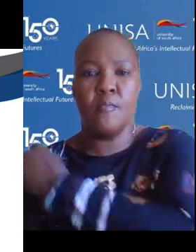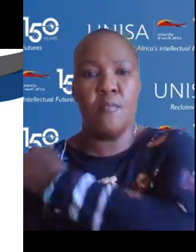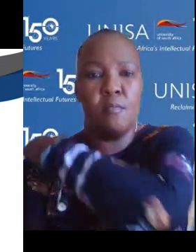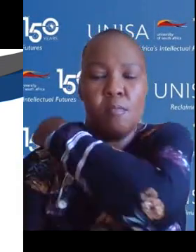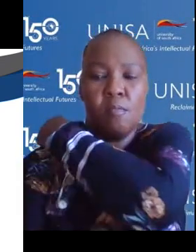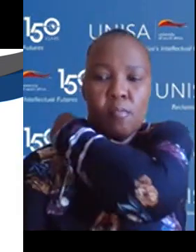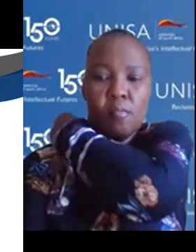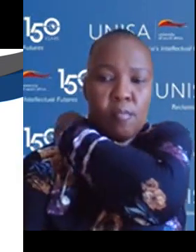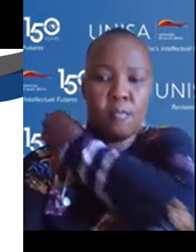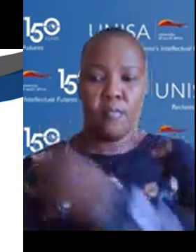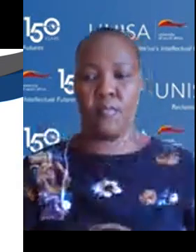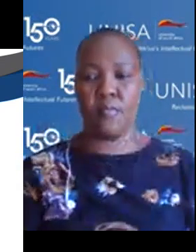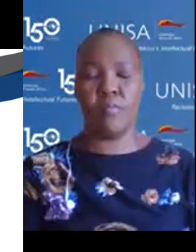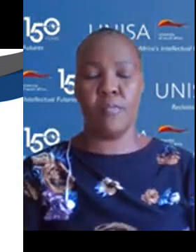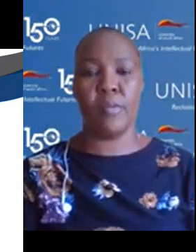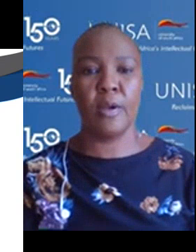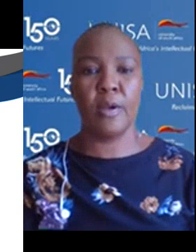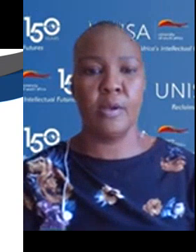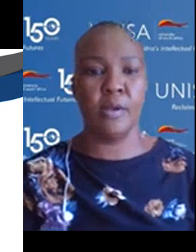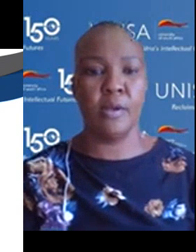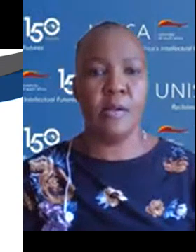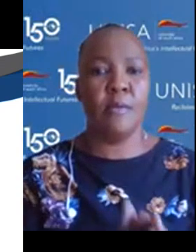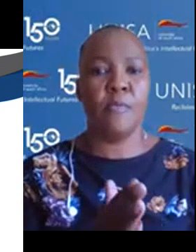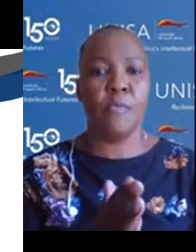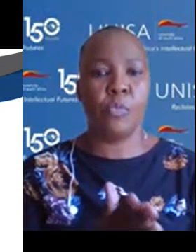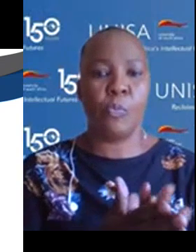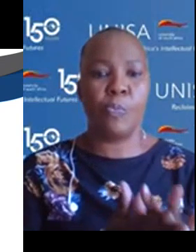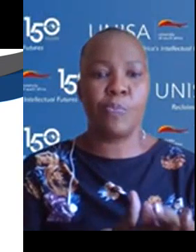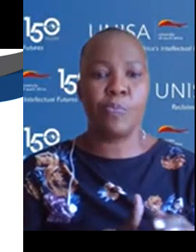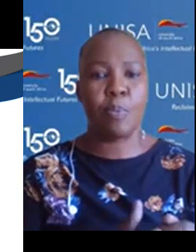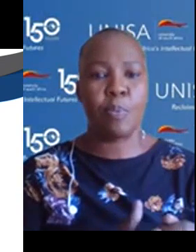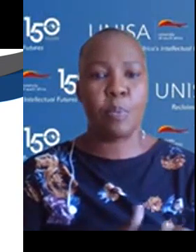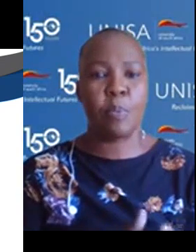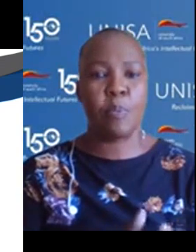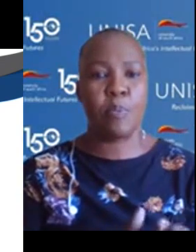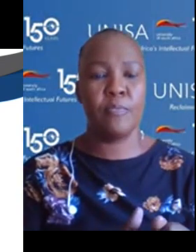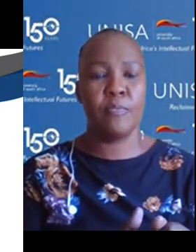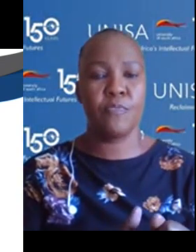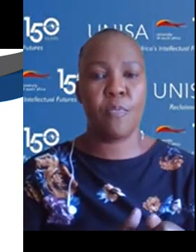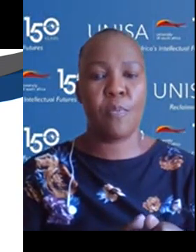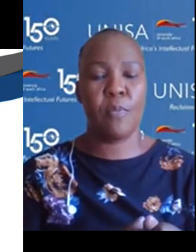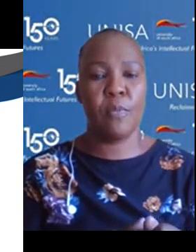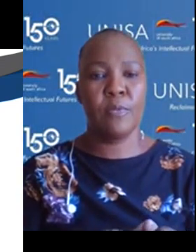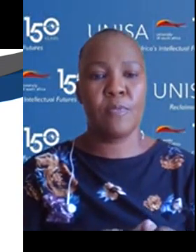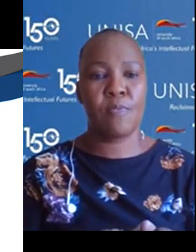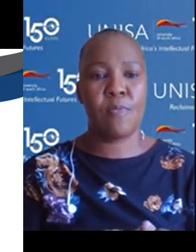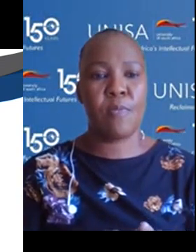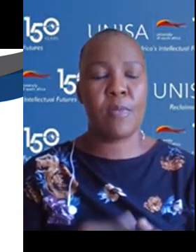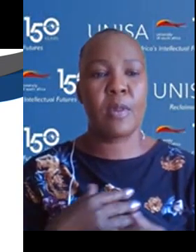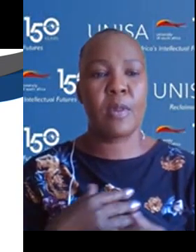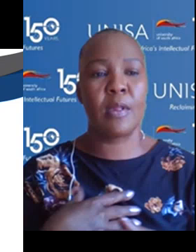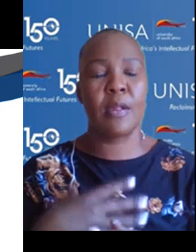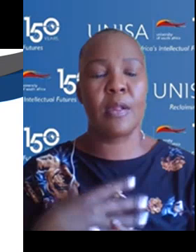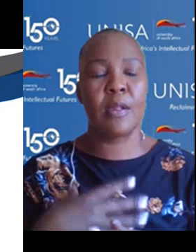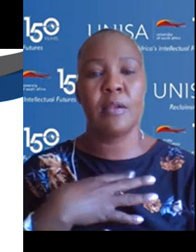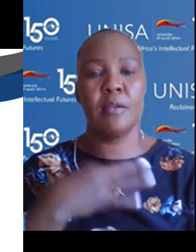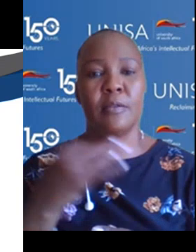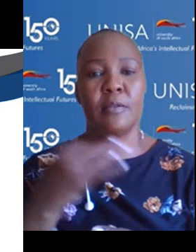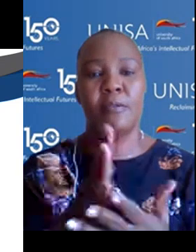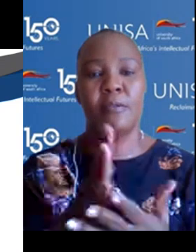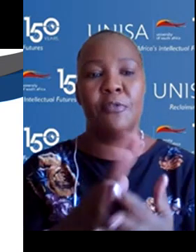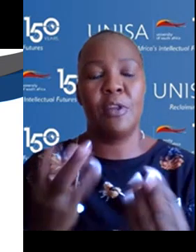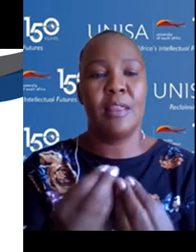experiences. So I'd like to just raise a few things for students to be aware of during the day.